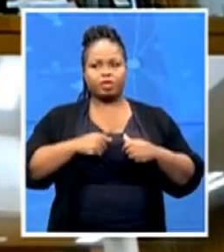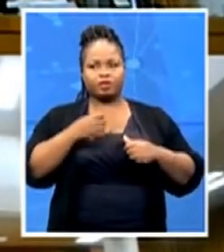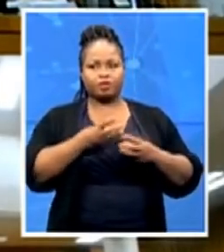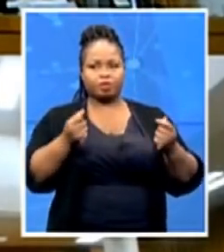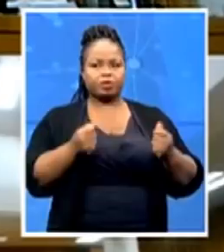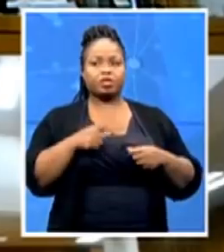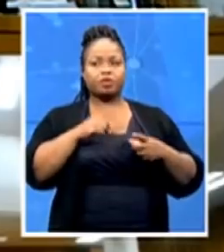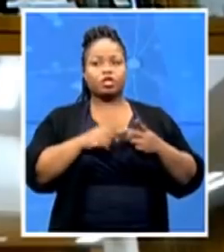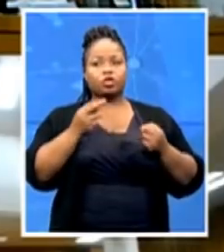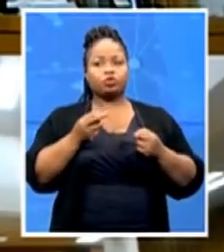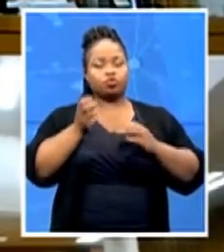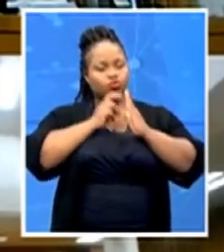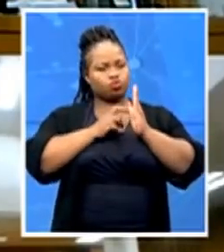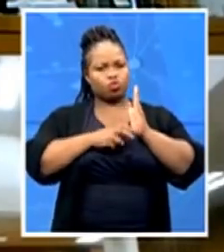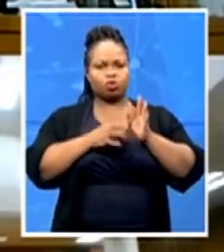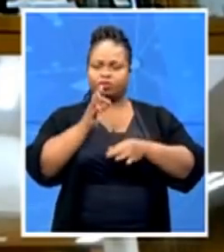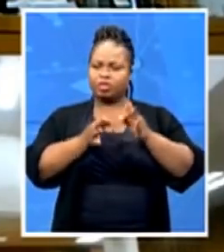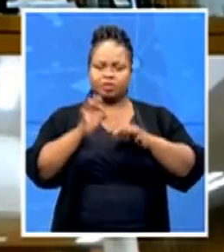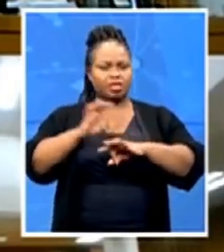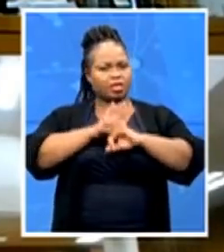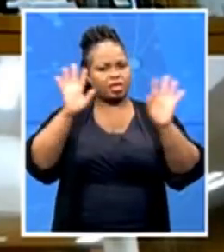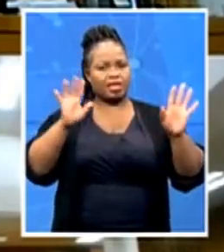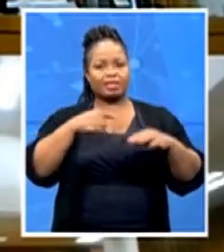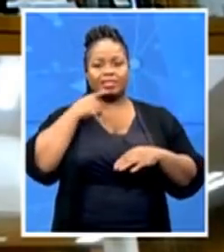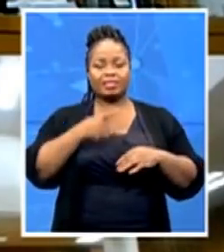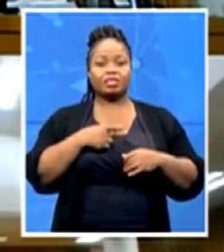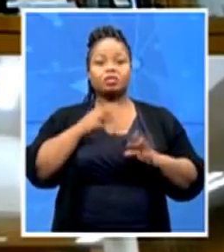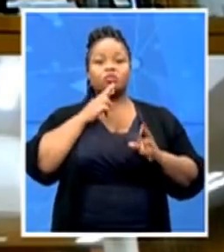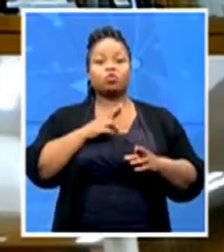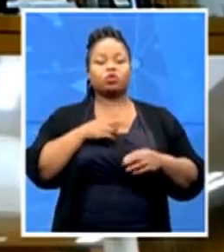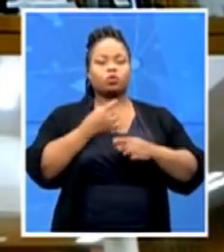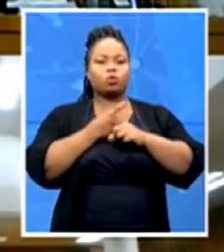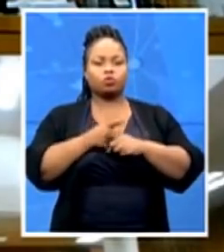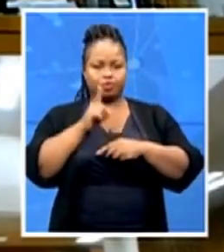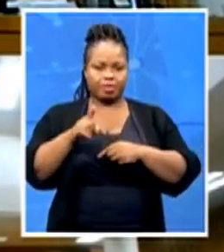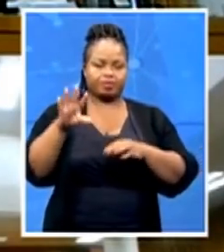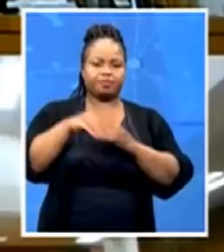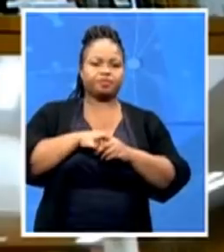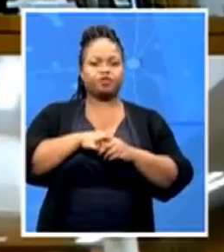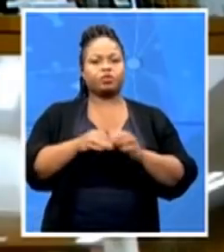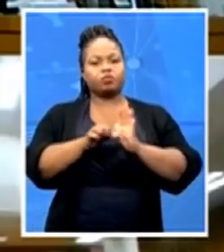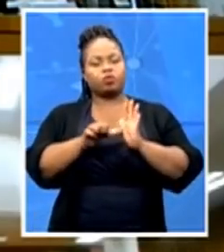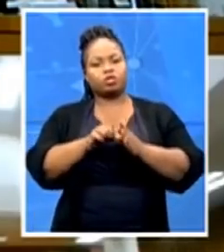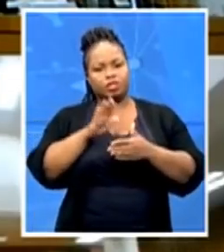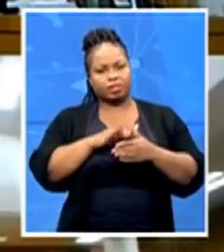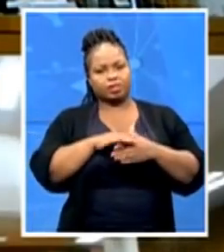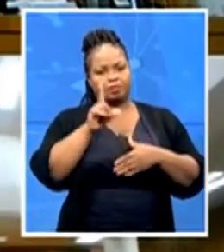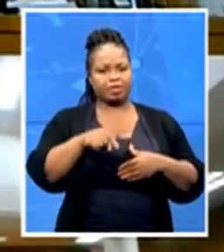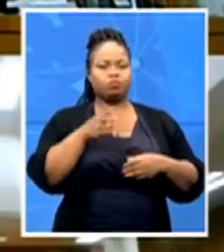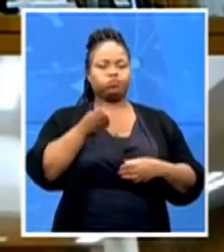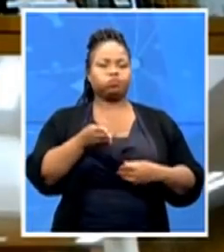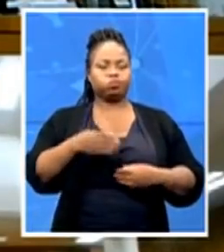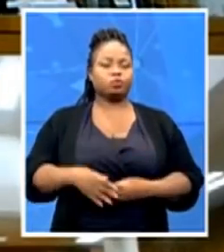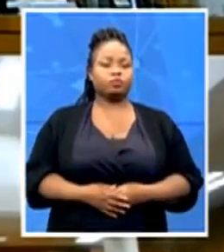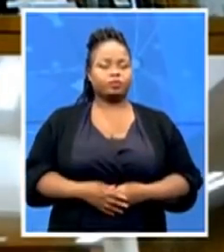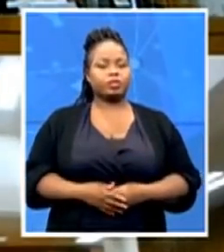that their reports to the Assembly must contain the necessary reasons. And as the proceedings of the plenary NA and